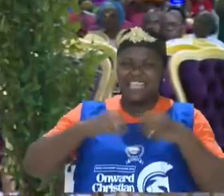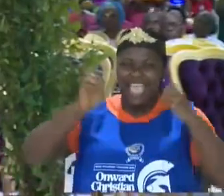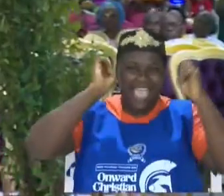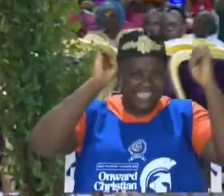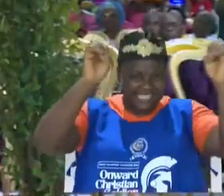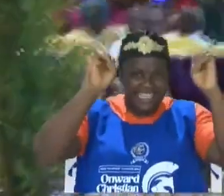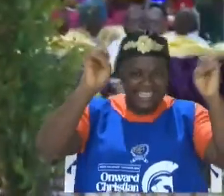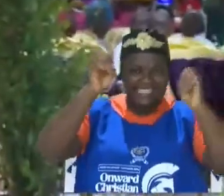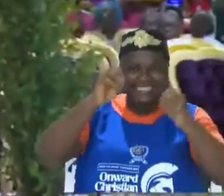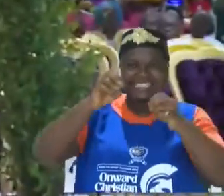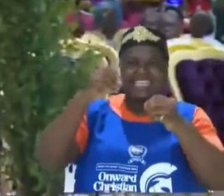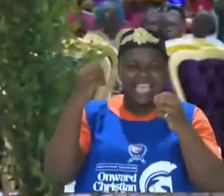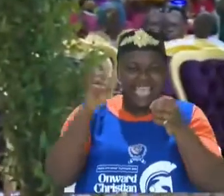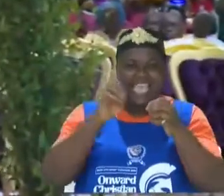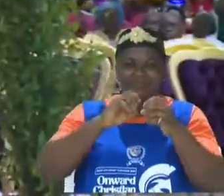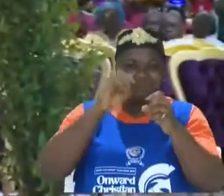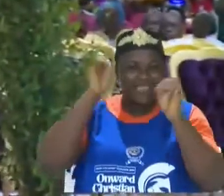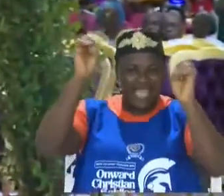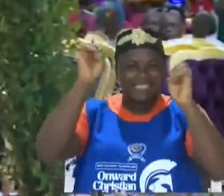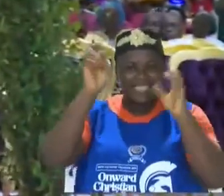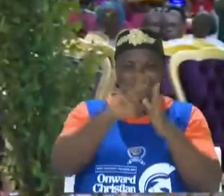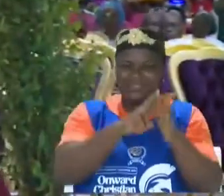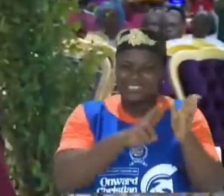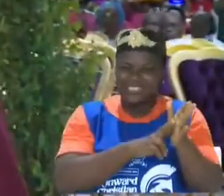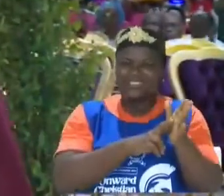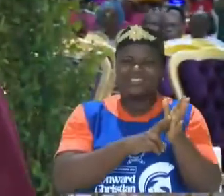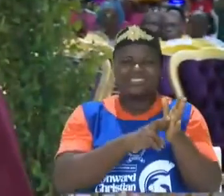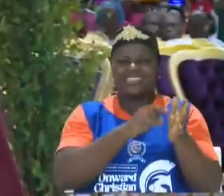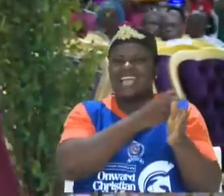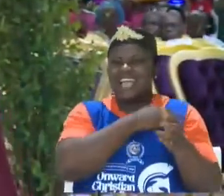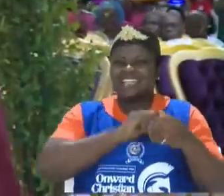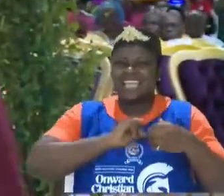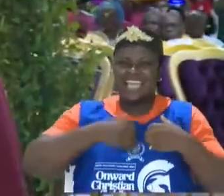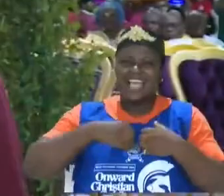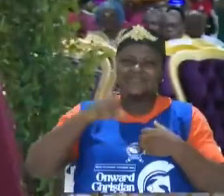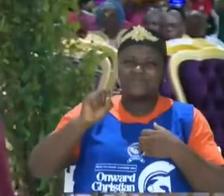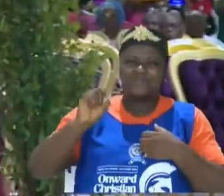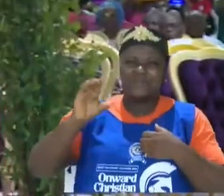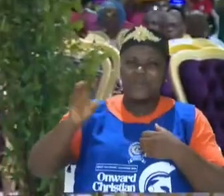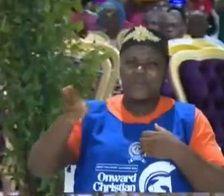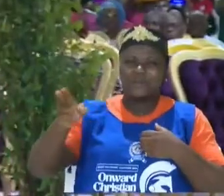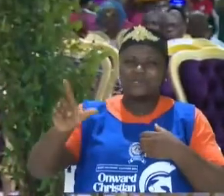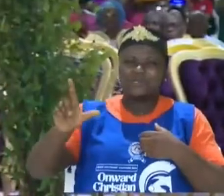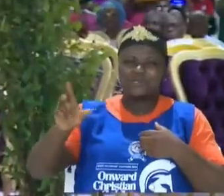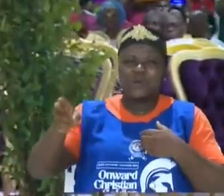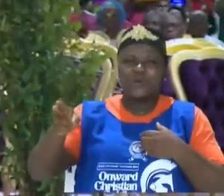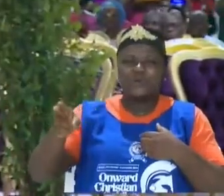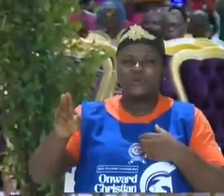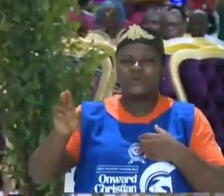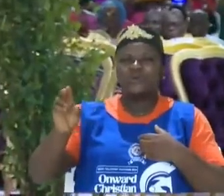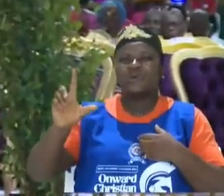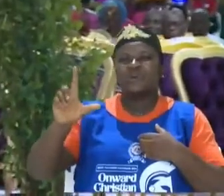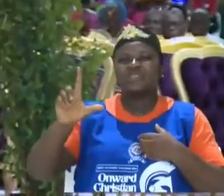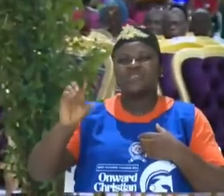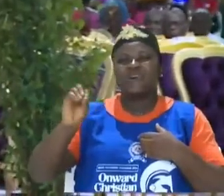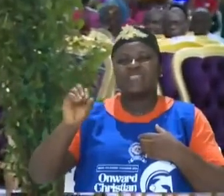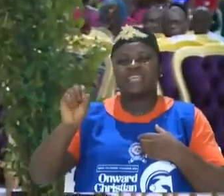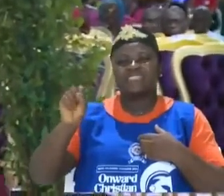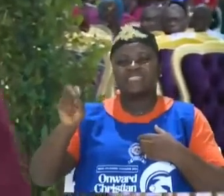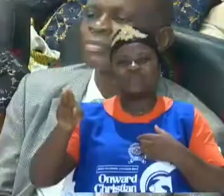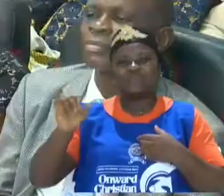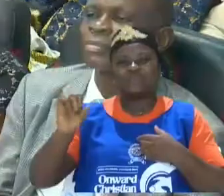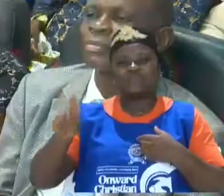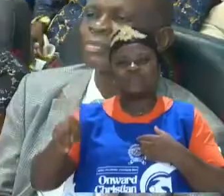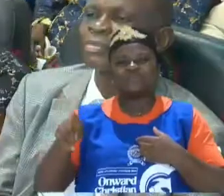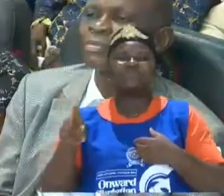for scholarship. And thank God for using that Gio mightily. And I know that today God will use it mightily to speak to my heart desire in Jesus' name.